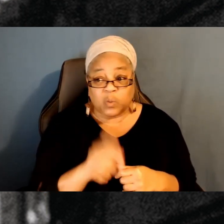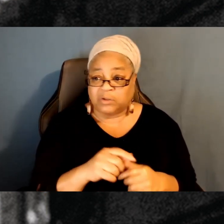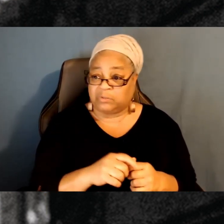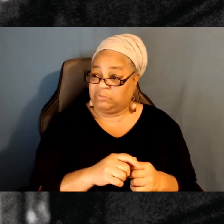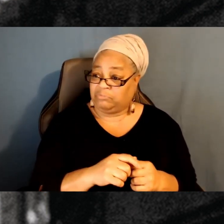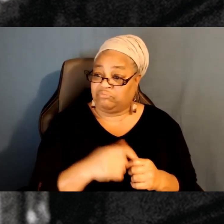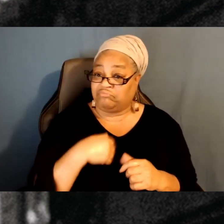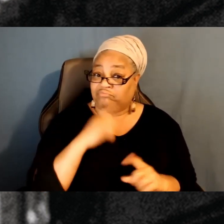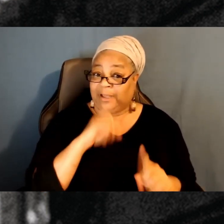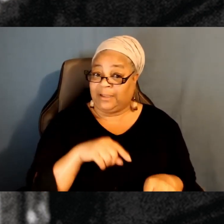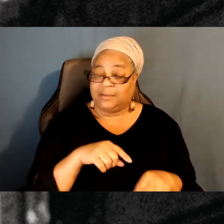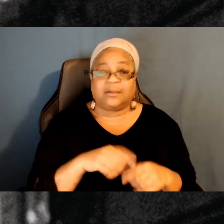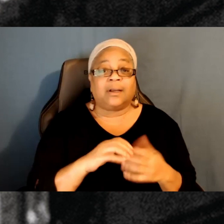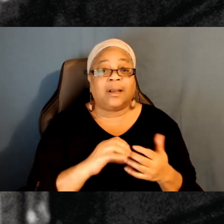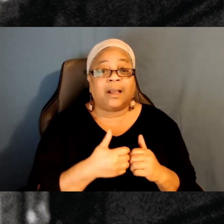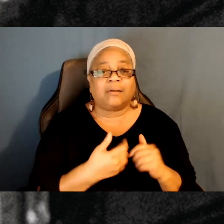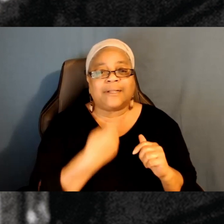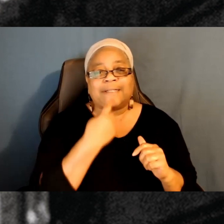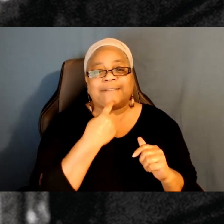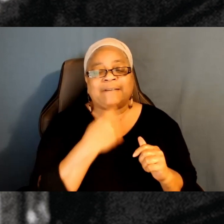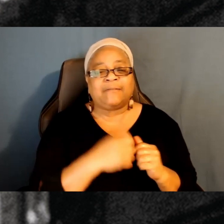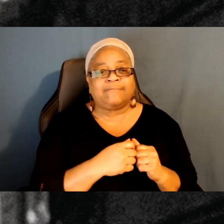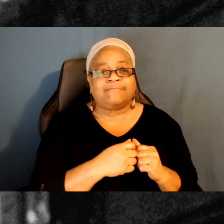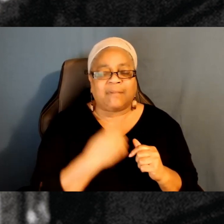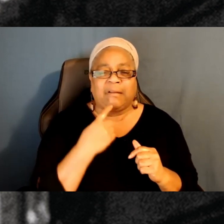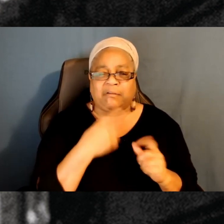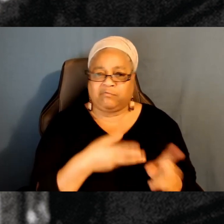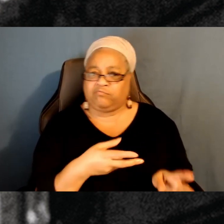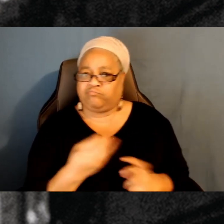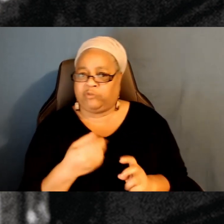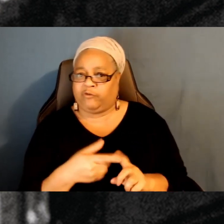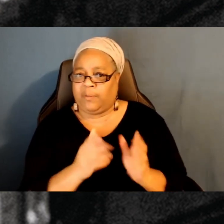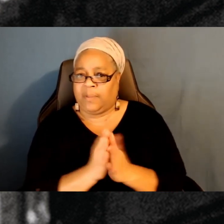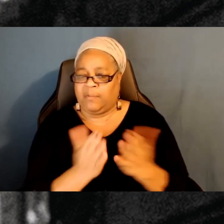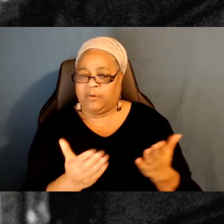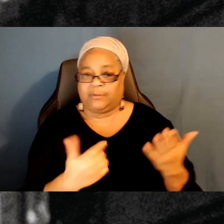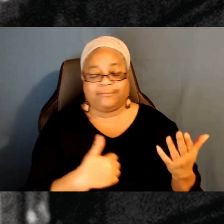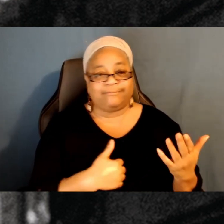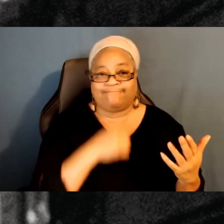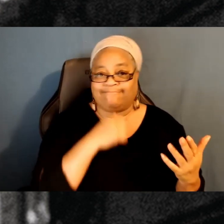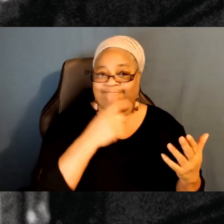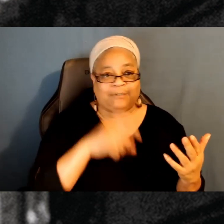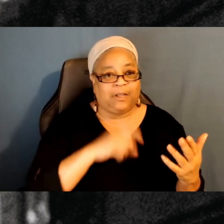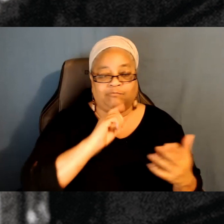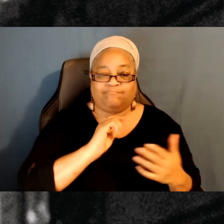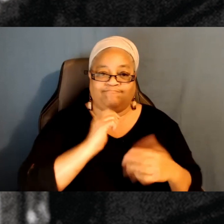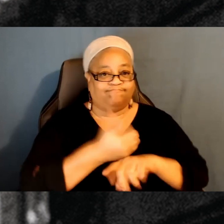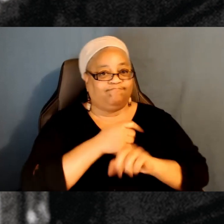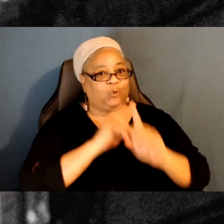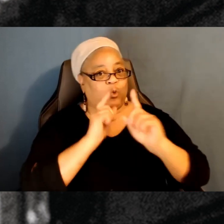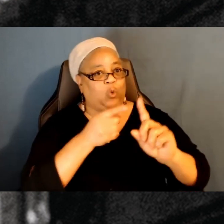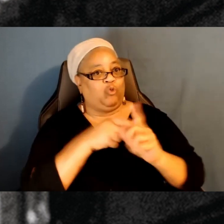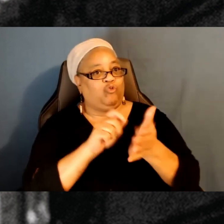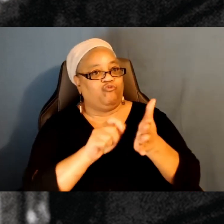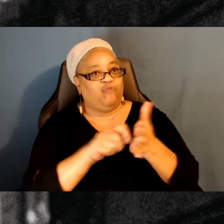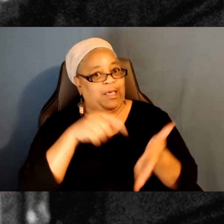answer by saying that I say this in the book as well, is that I did not set out to write this book. It is